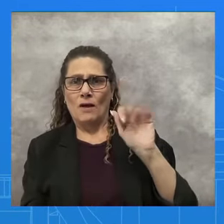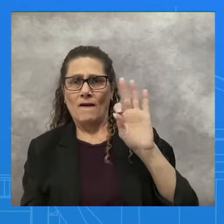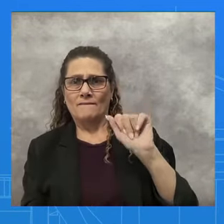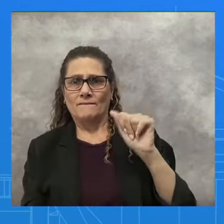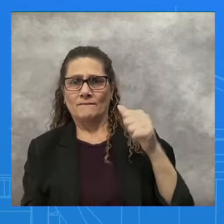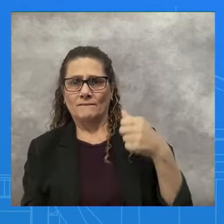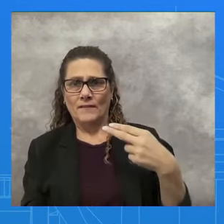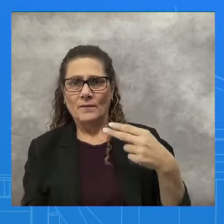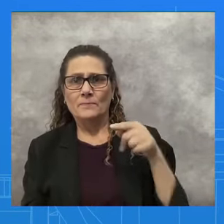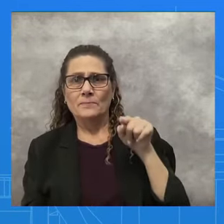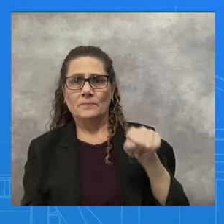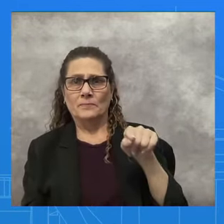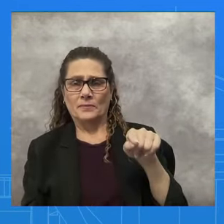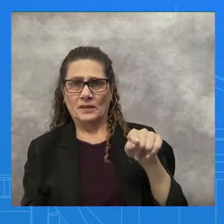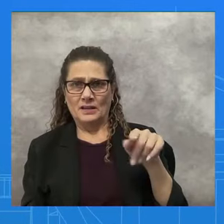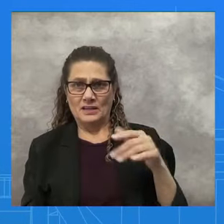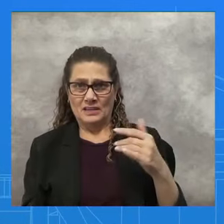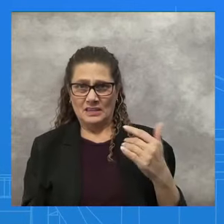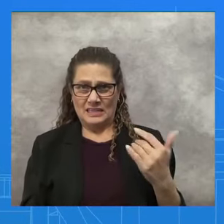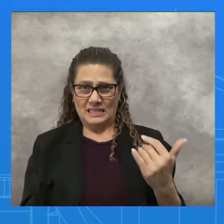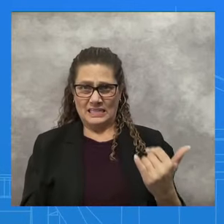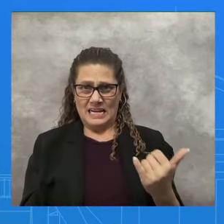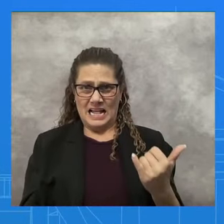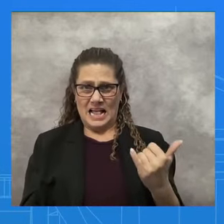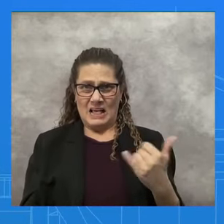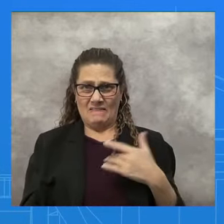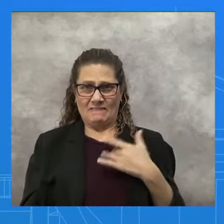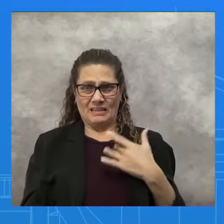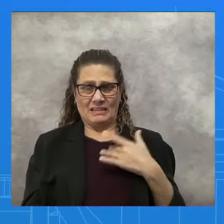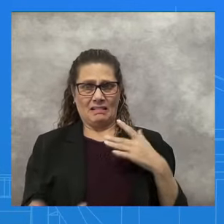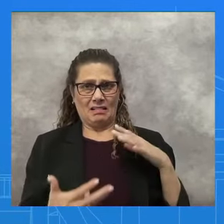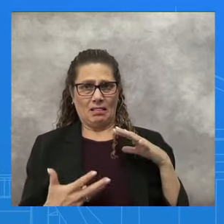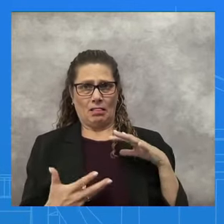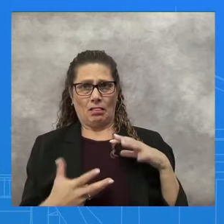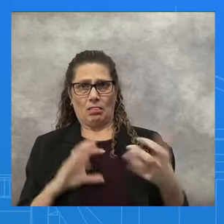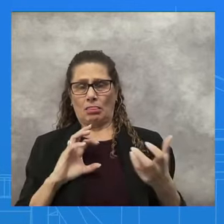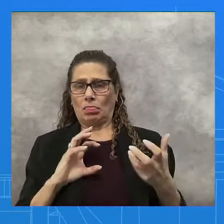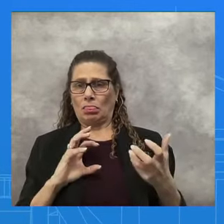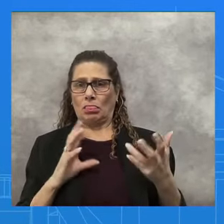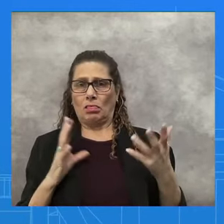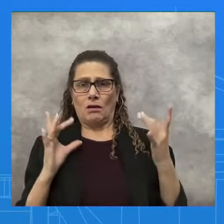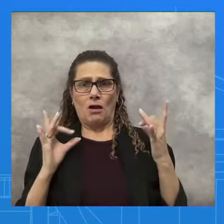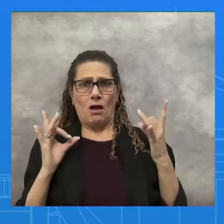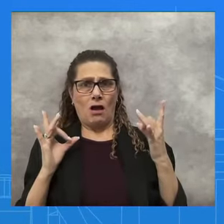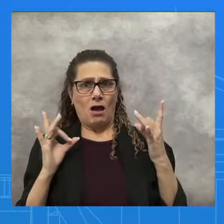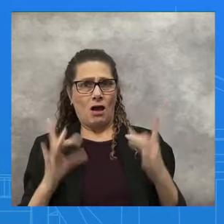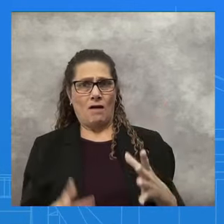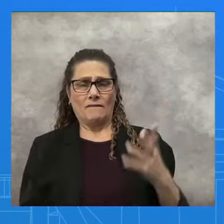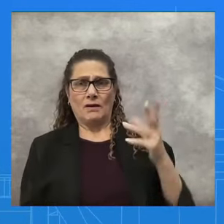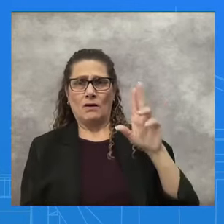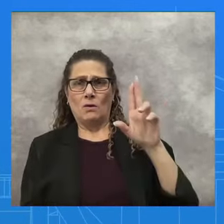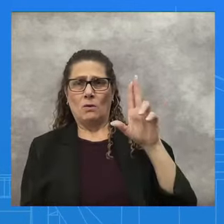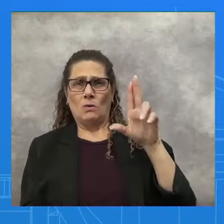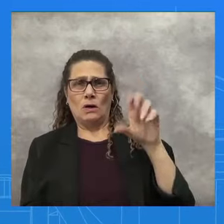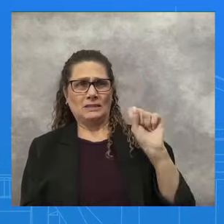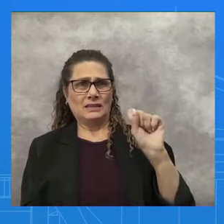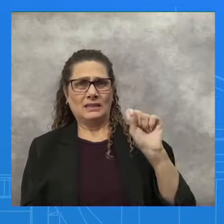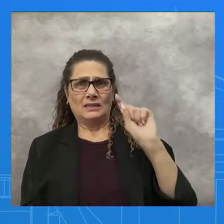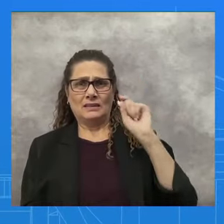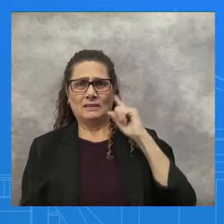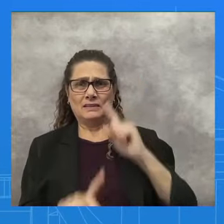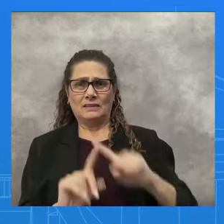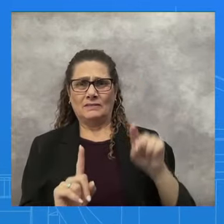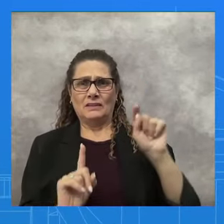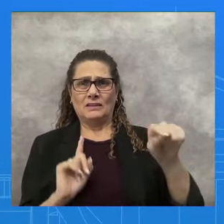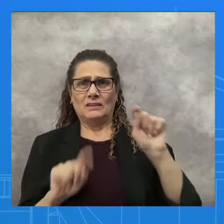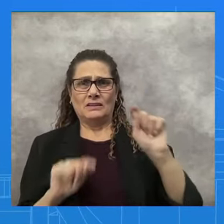obviously. Can you tell us why the United States thinks differently to them and still feels that it's possible that Israel can